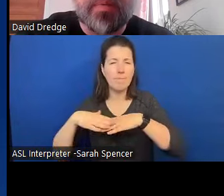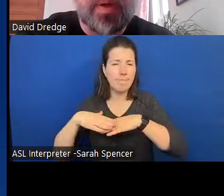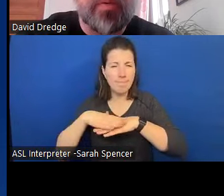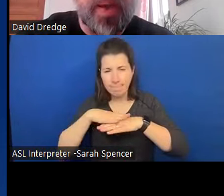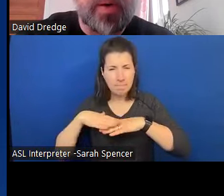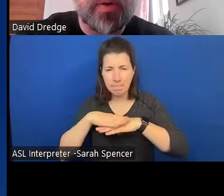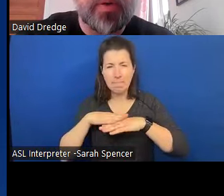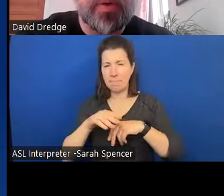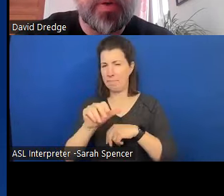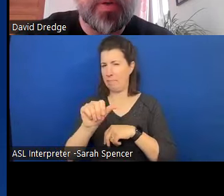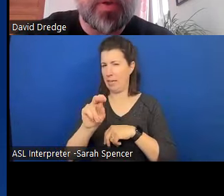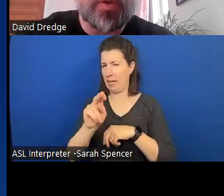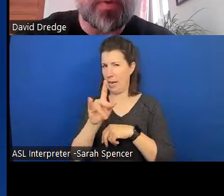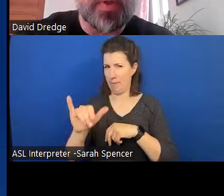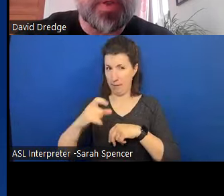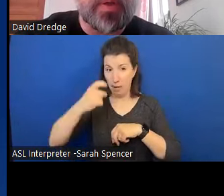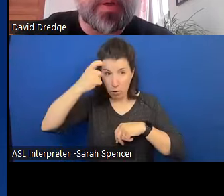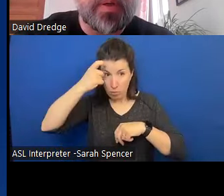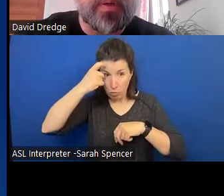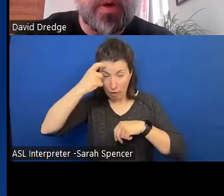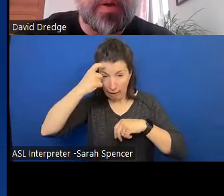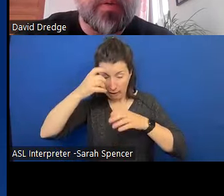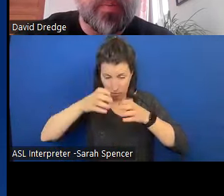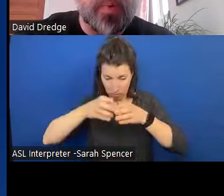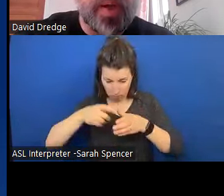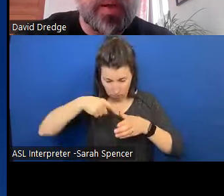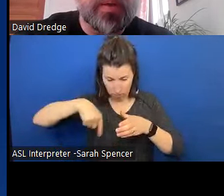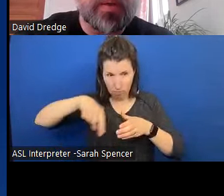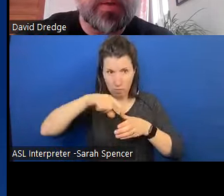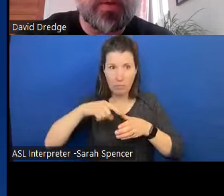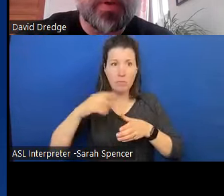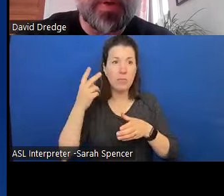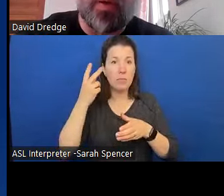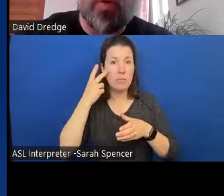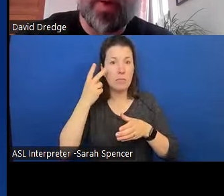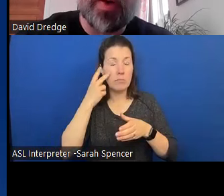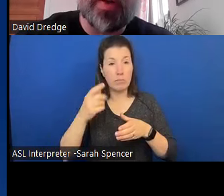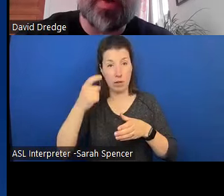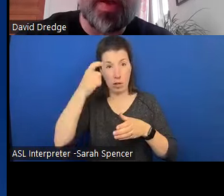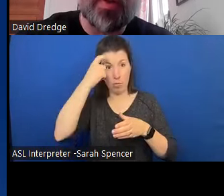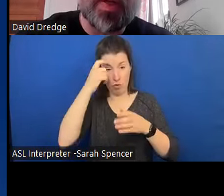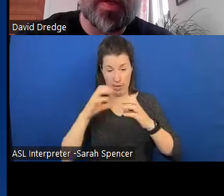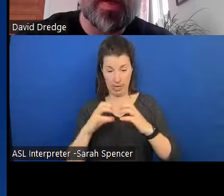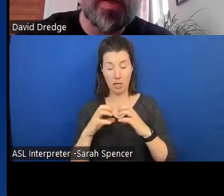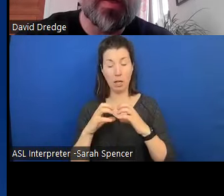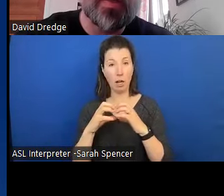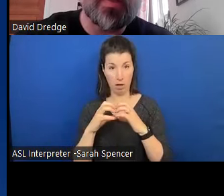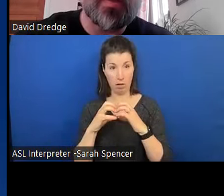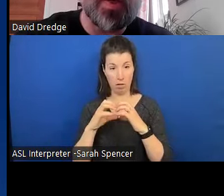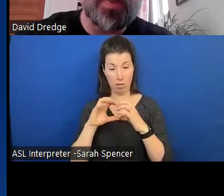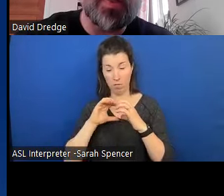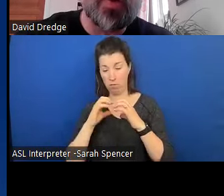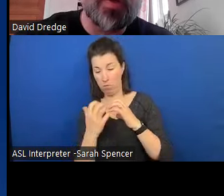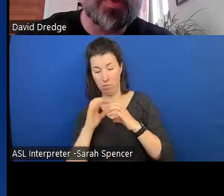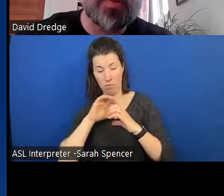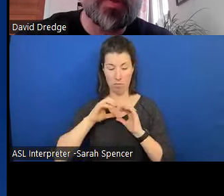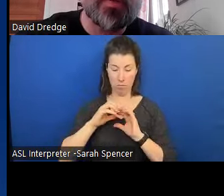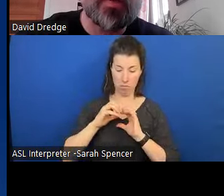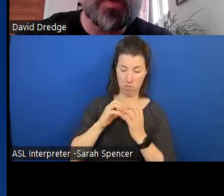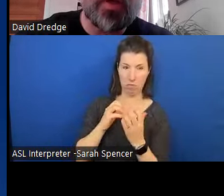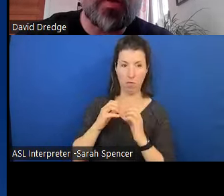because it kind of matters. So this is a drawing of a brain. So this is like a whole brain. This is on the outside. And these